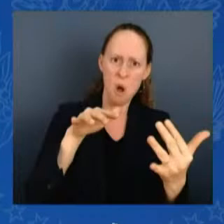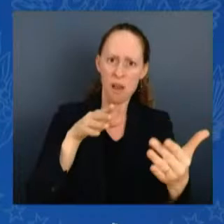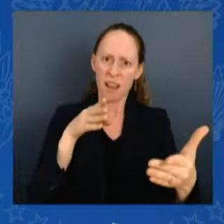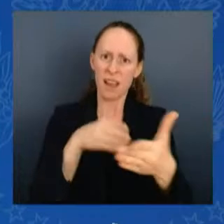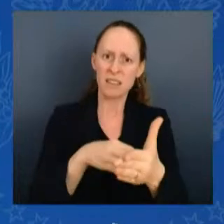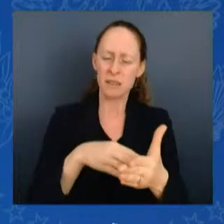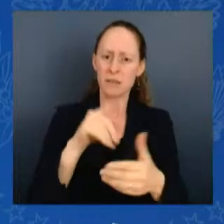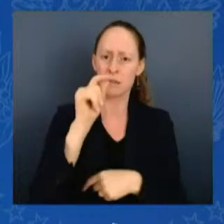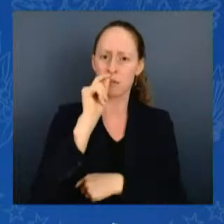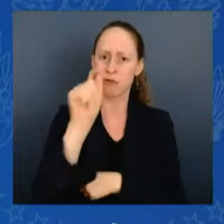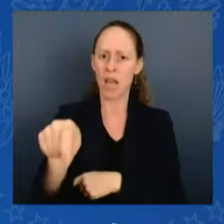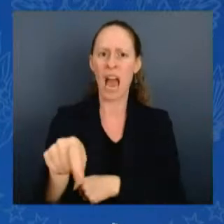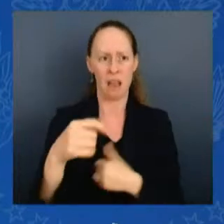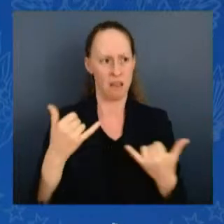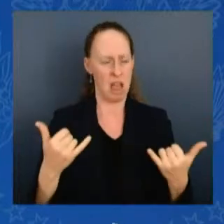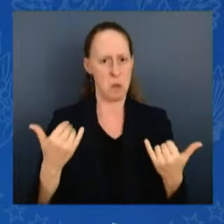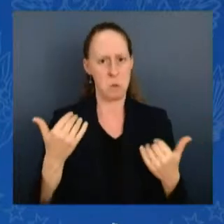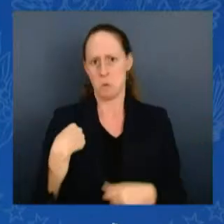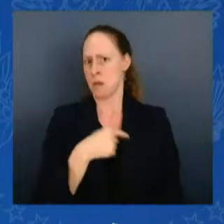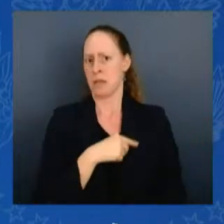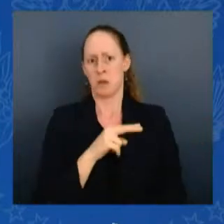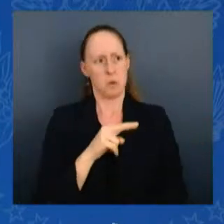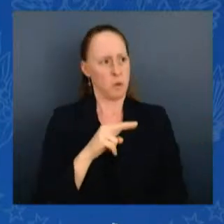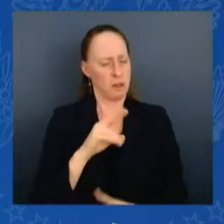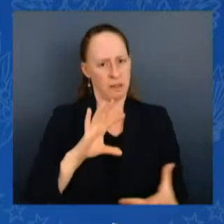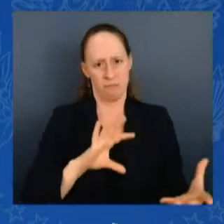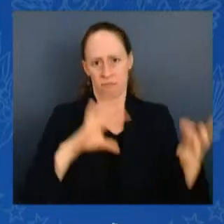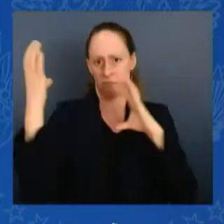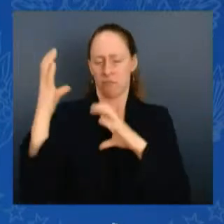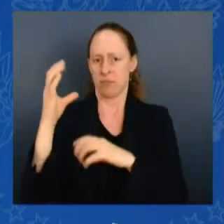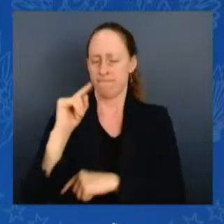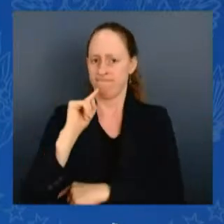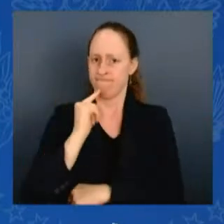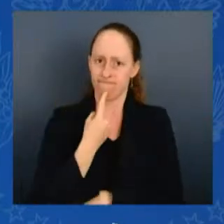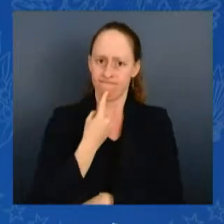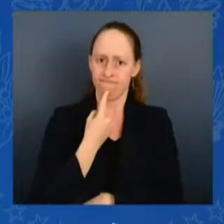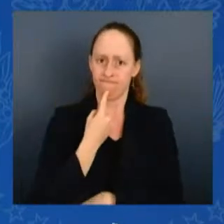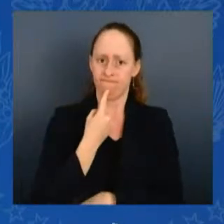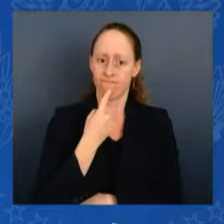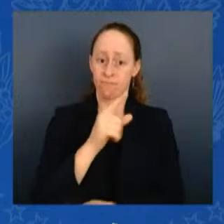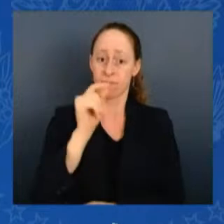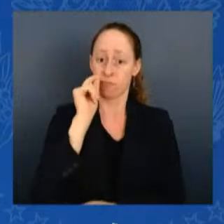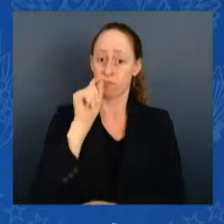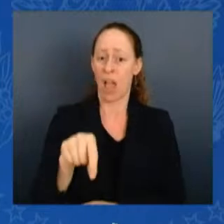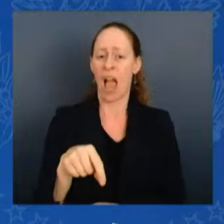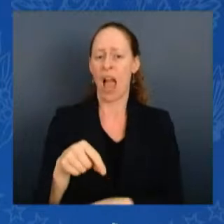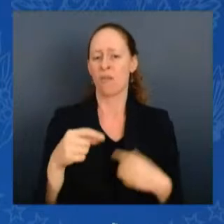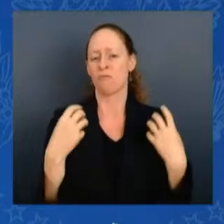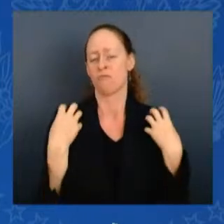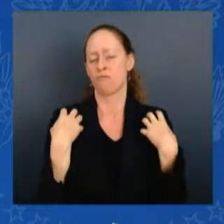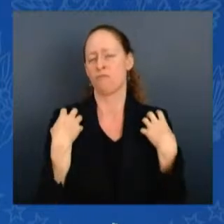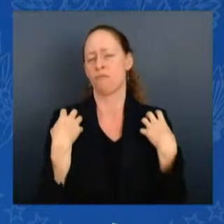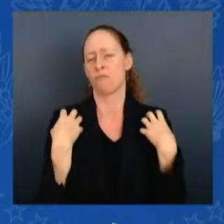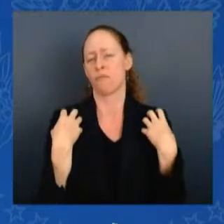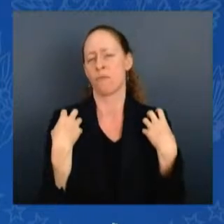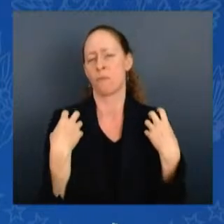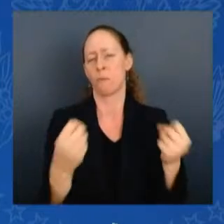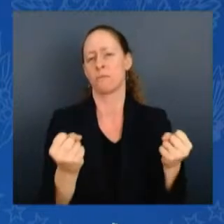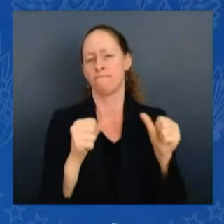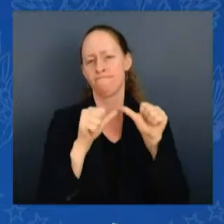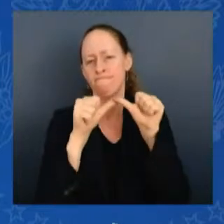Ukraine has shown remarkable courage, and NATO allies have provided unprecedented